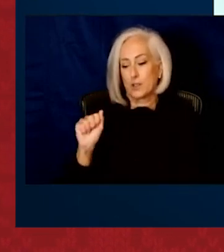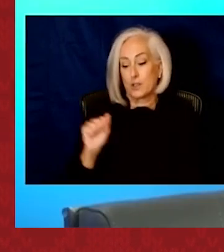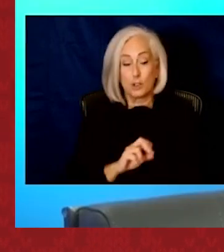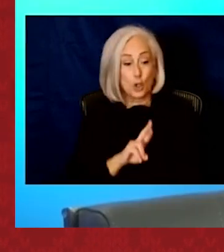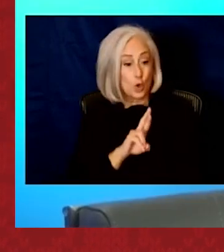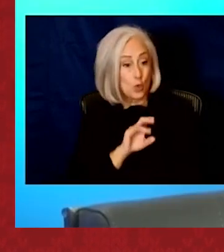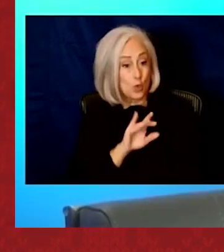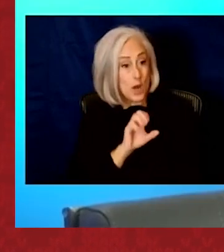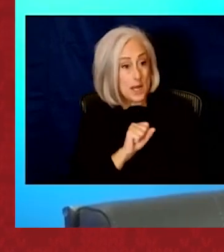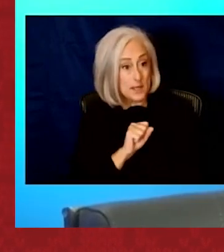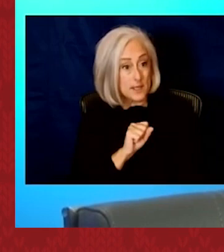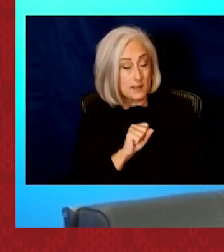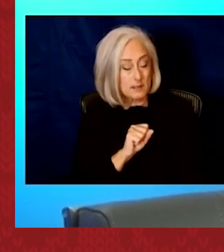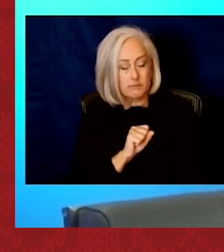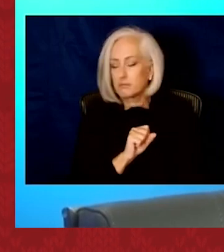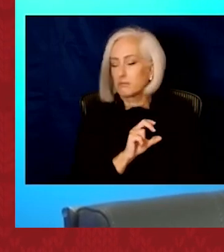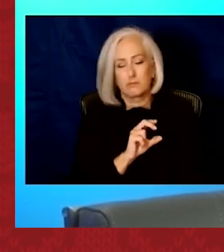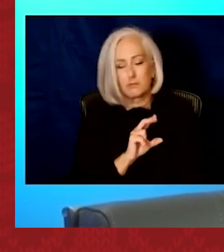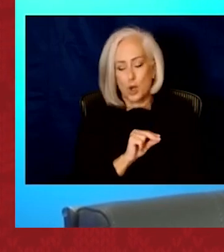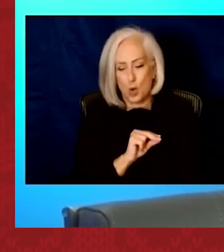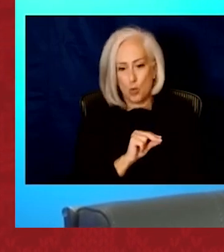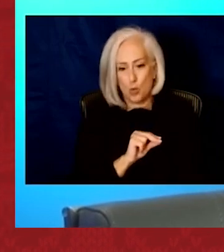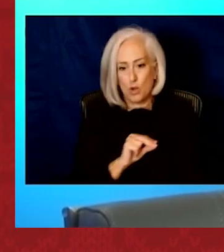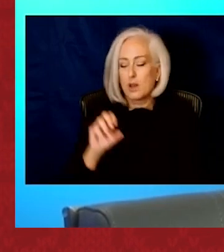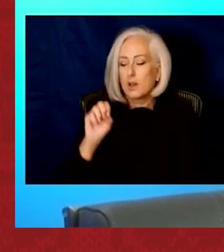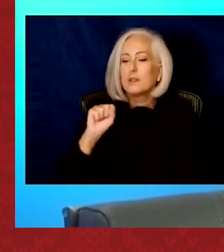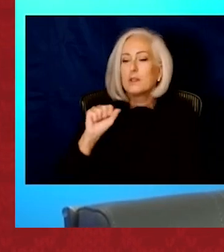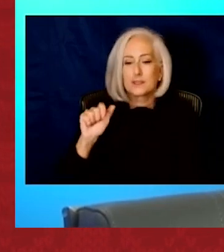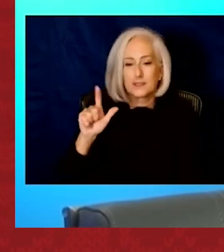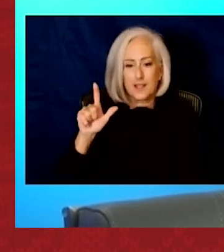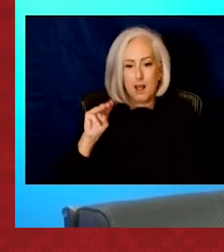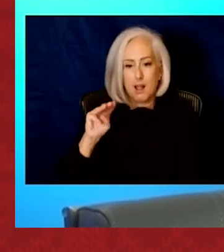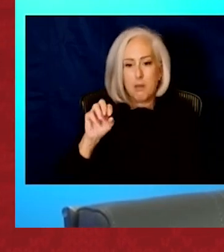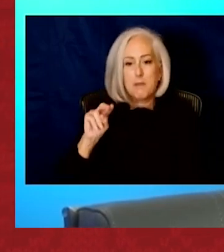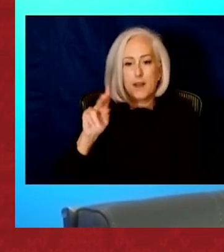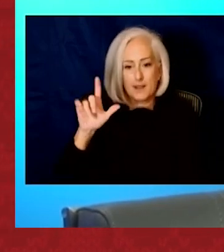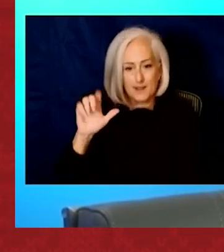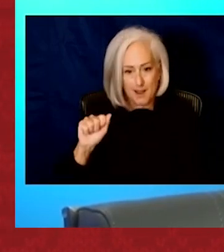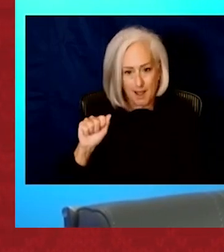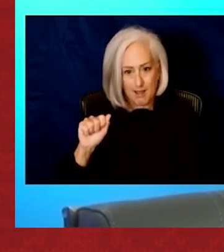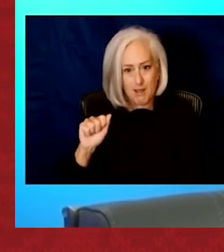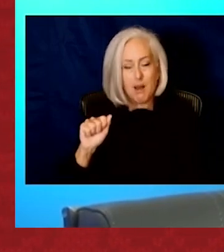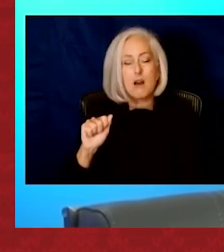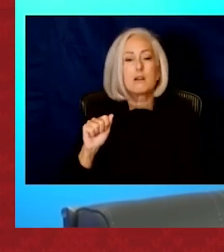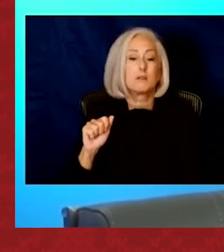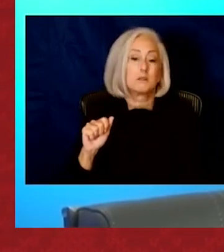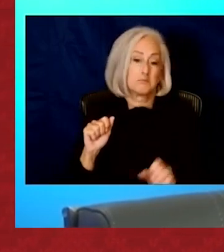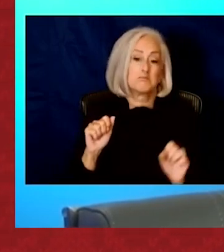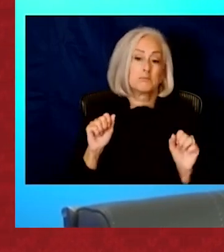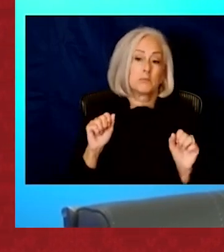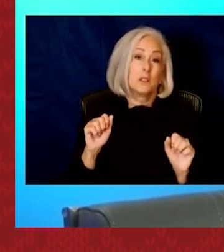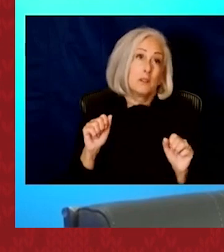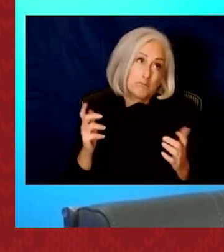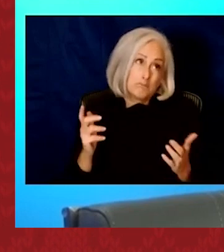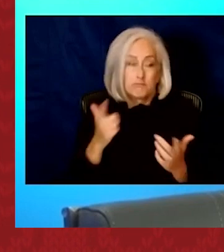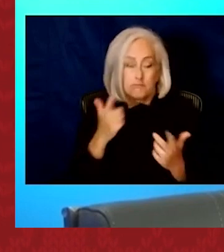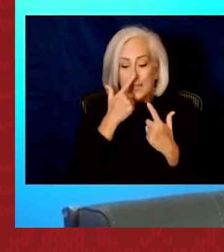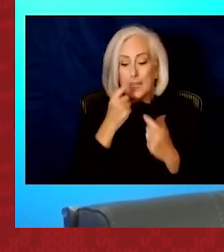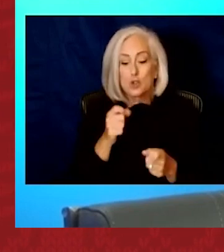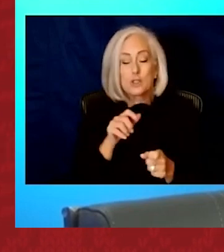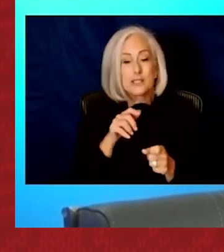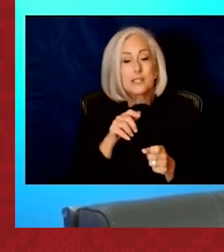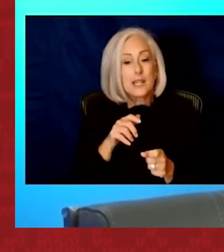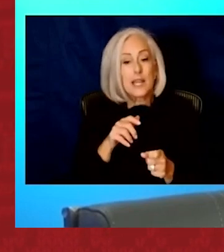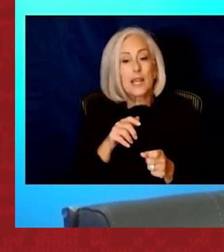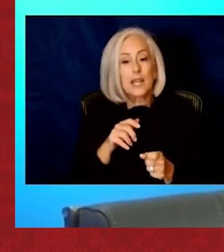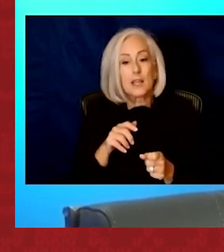but salmonella complicates some reptiles. Interesting though, almost all of our venomous snake